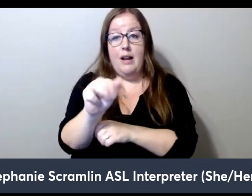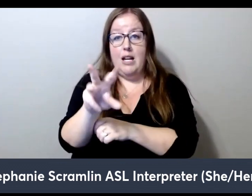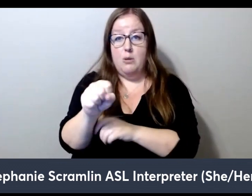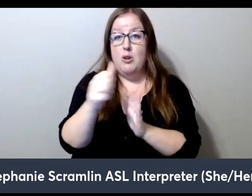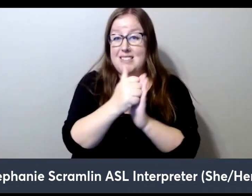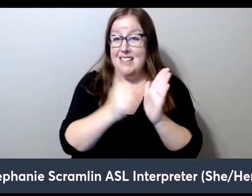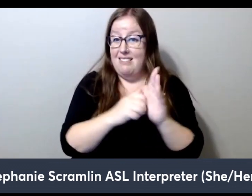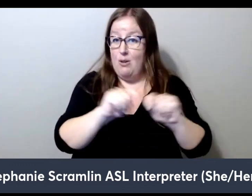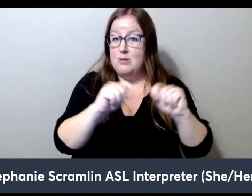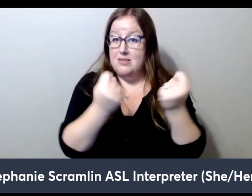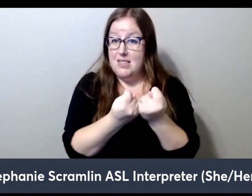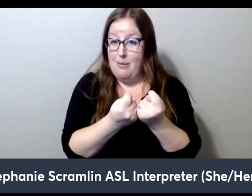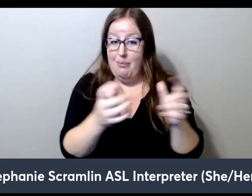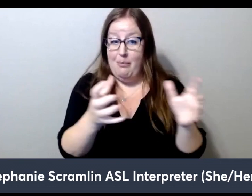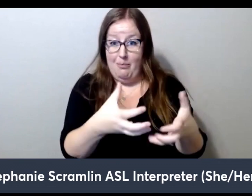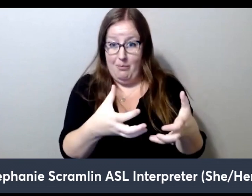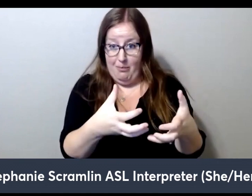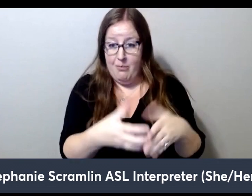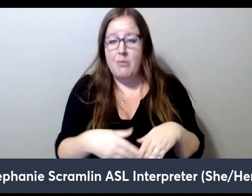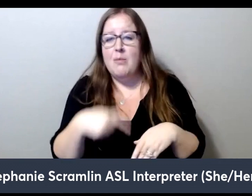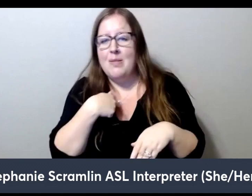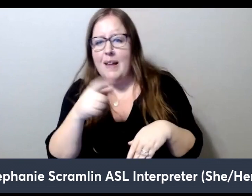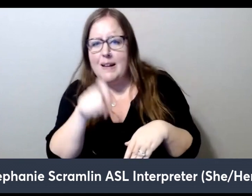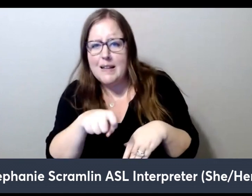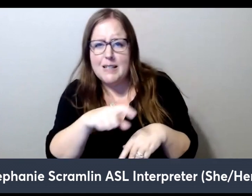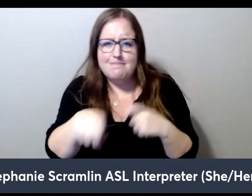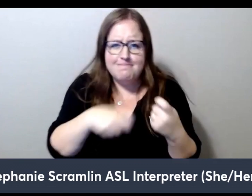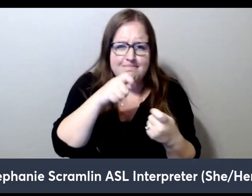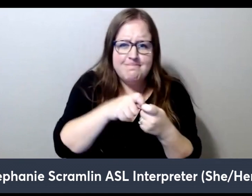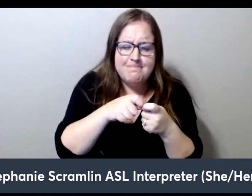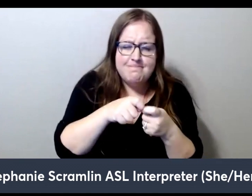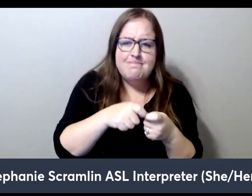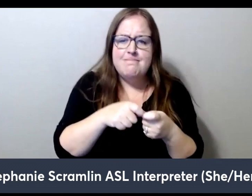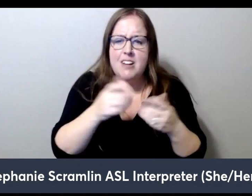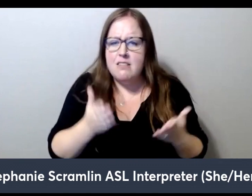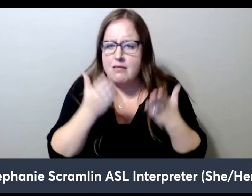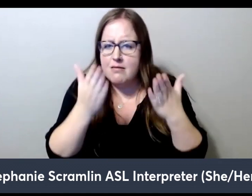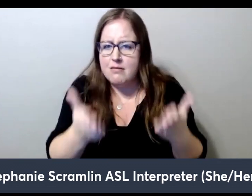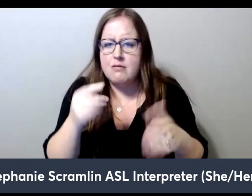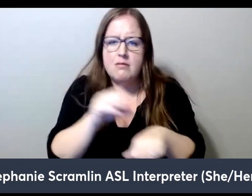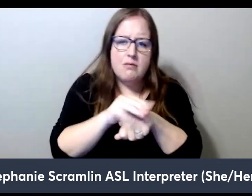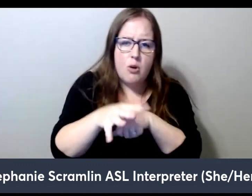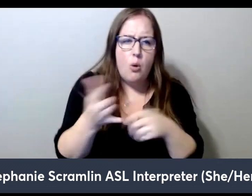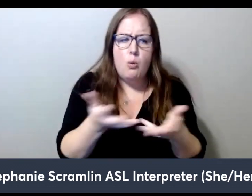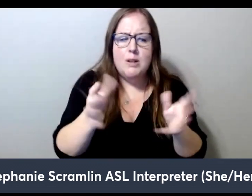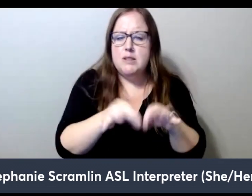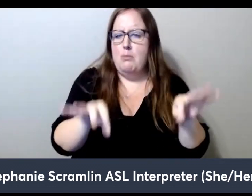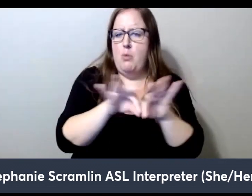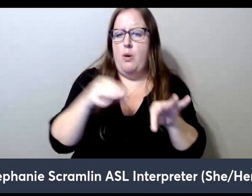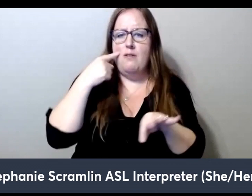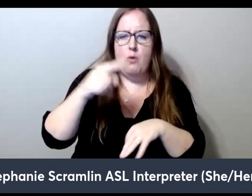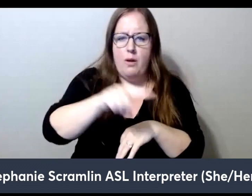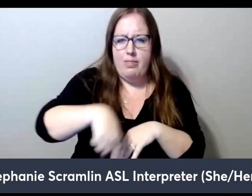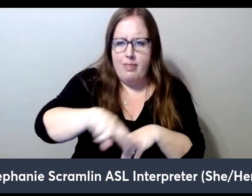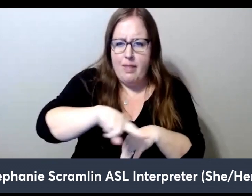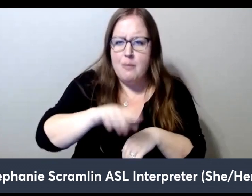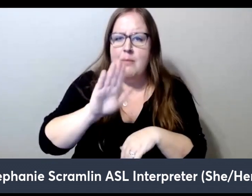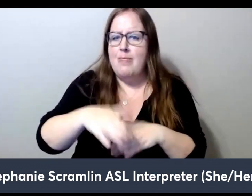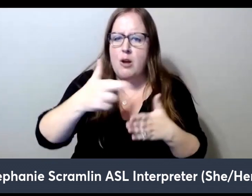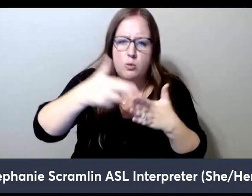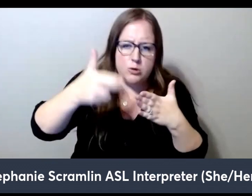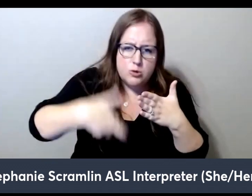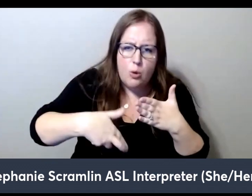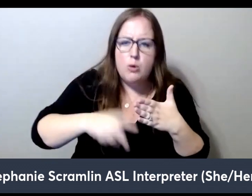account teams, where they receive curated guidance based on what's important for them. The outcomes or